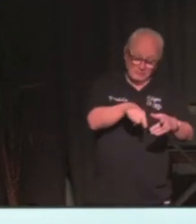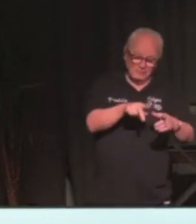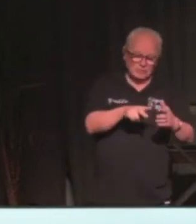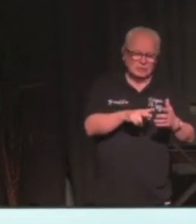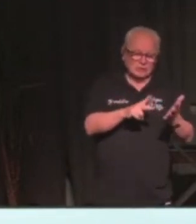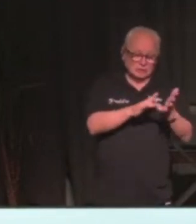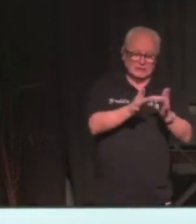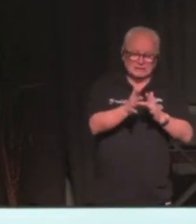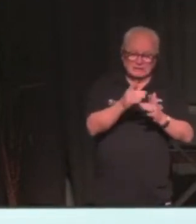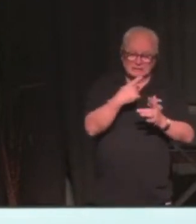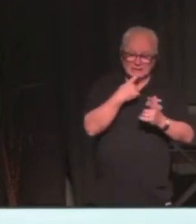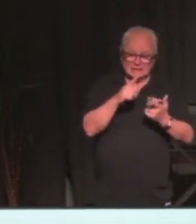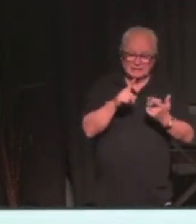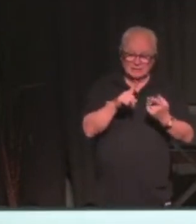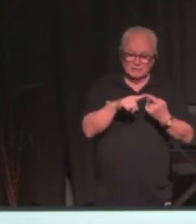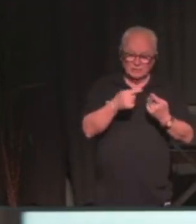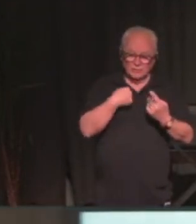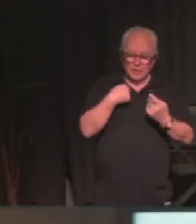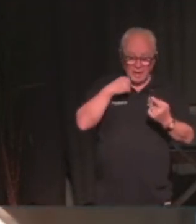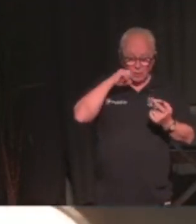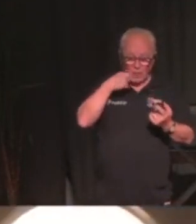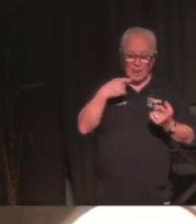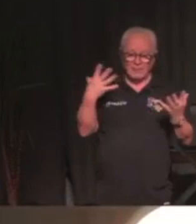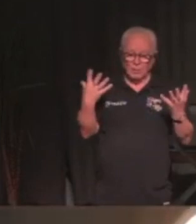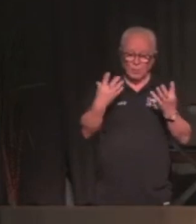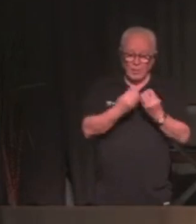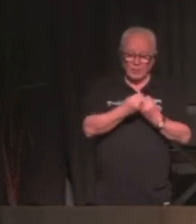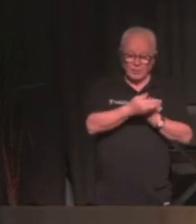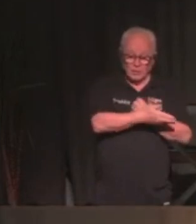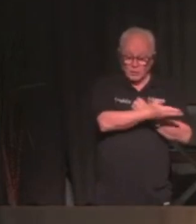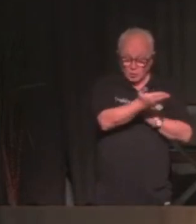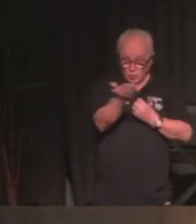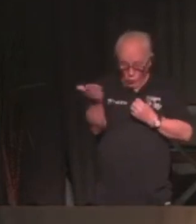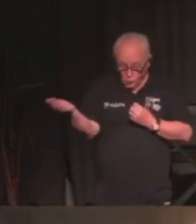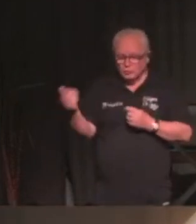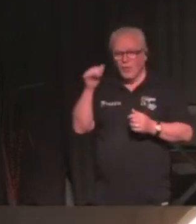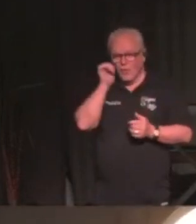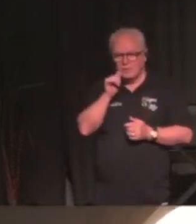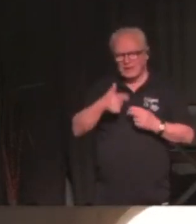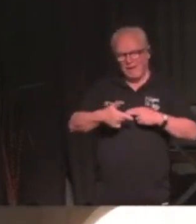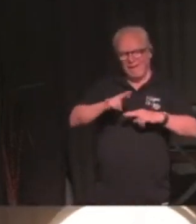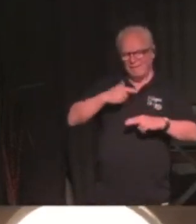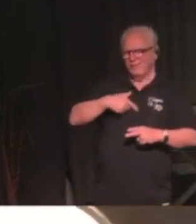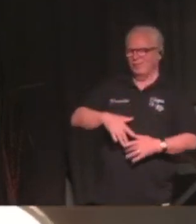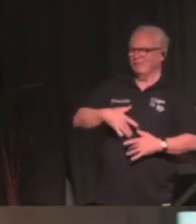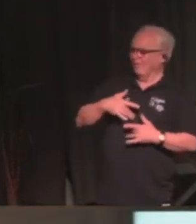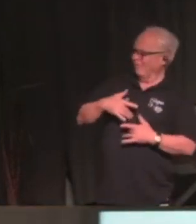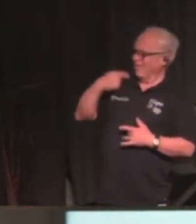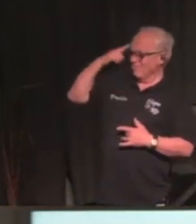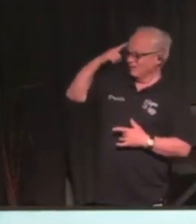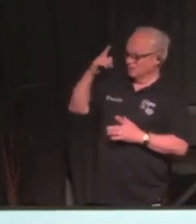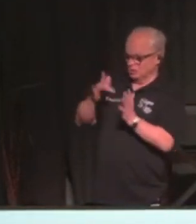Because Jesus said to you, "I will be with you always." If you think he left you, if you think